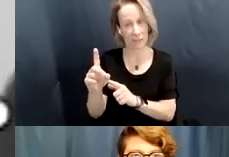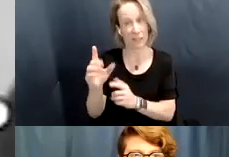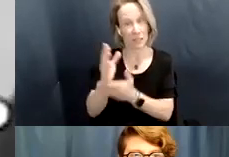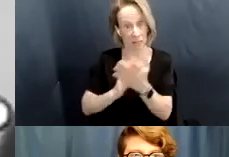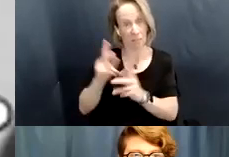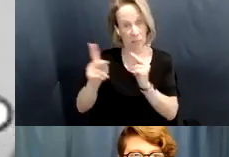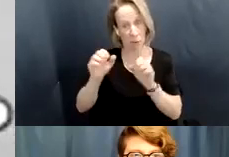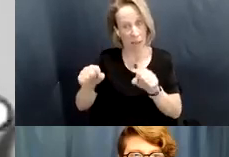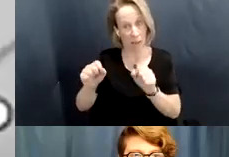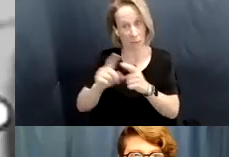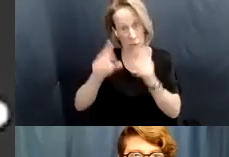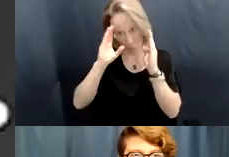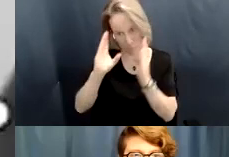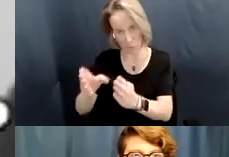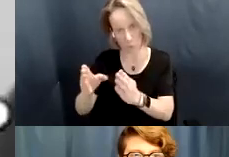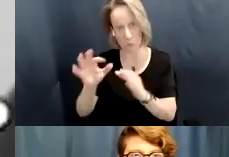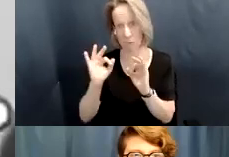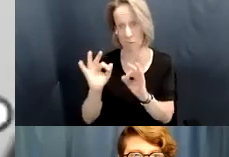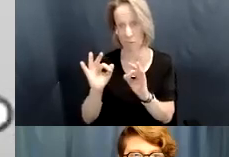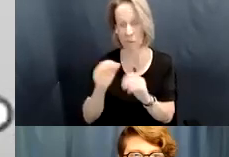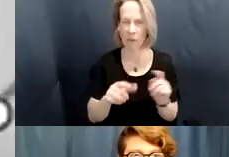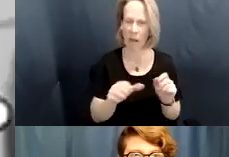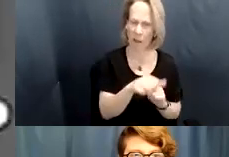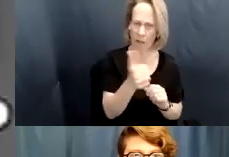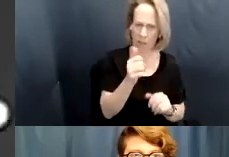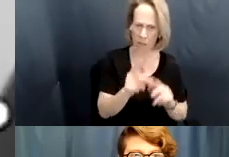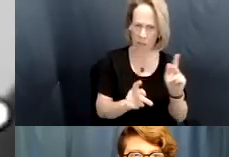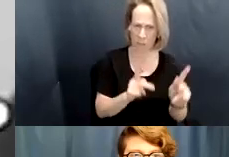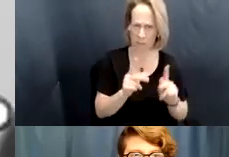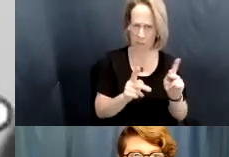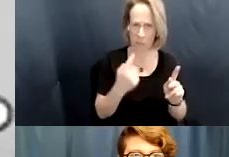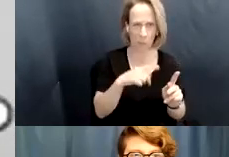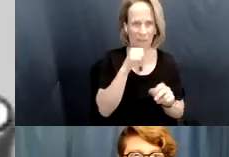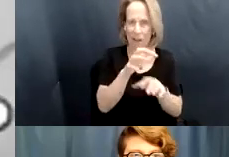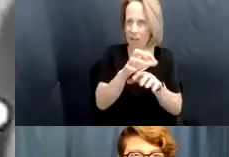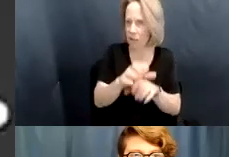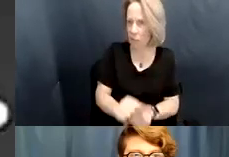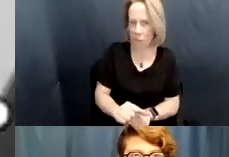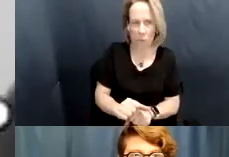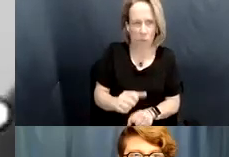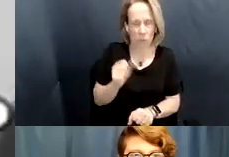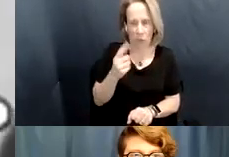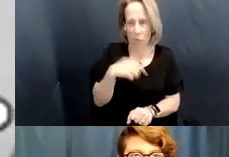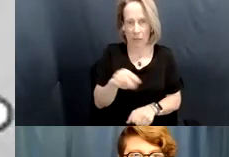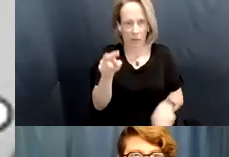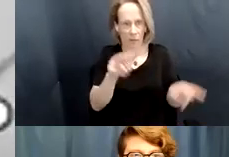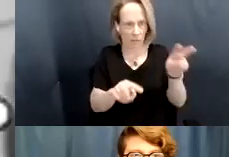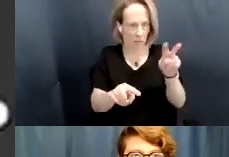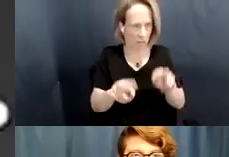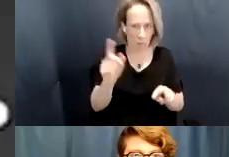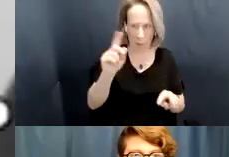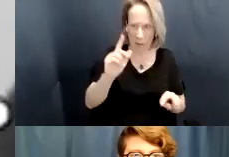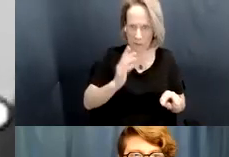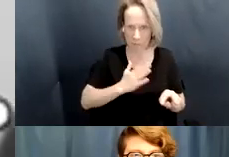many other individuals, what's happening is, again, we're just not used to it because we're looking for those social cues. We're looking for